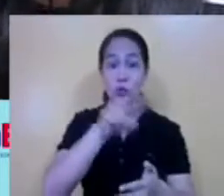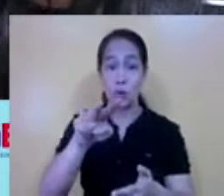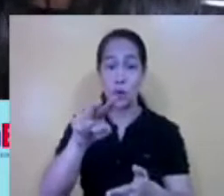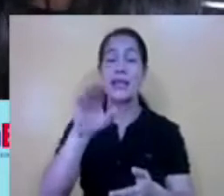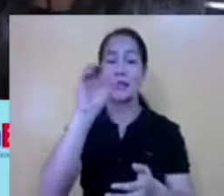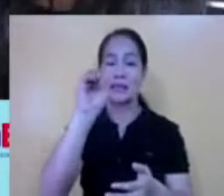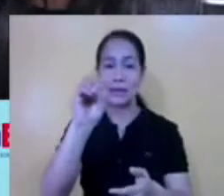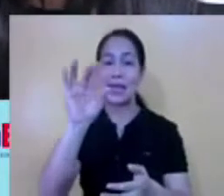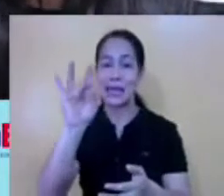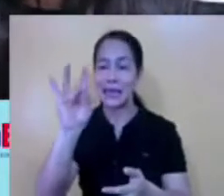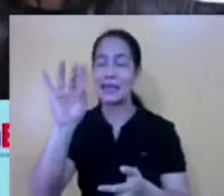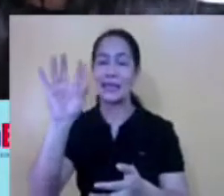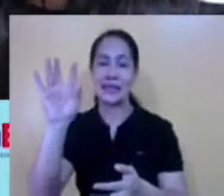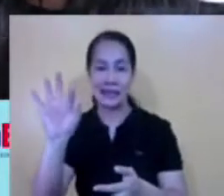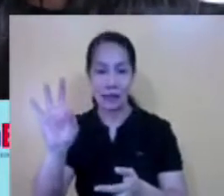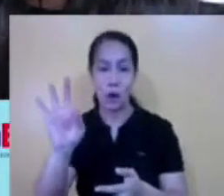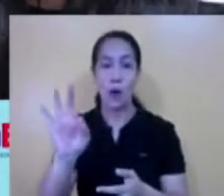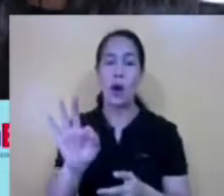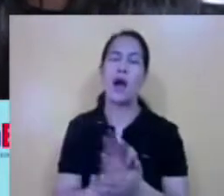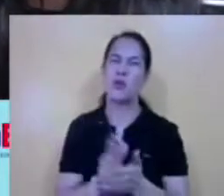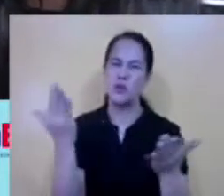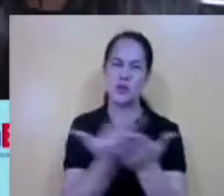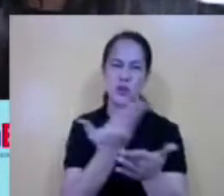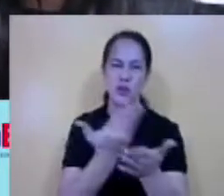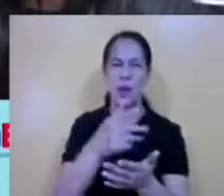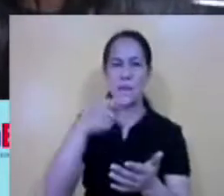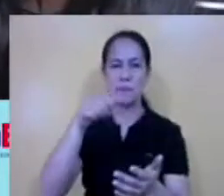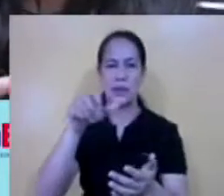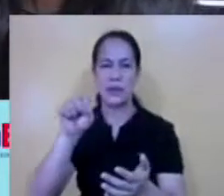DM-HROD-2022-0189 or the updates on the RPMS-PPST for school year